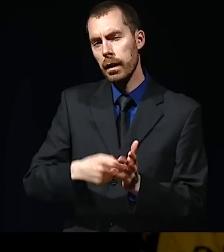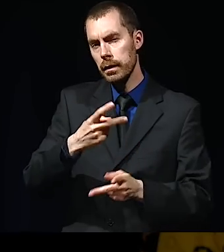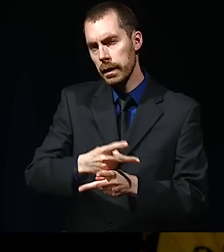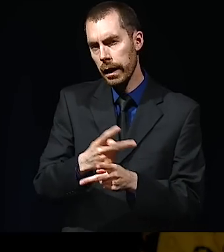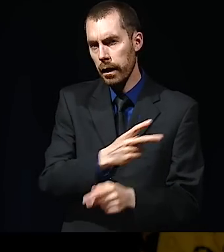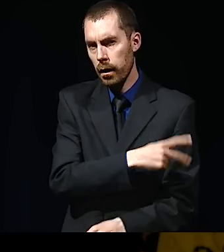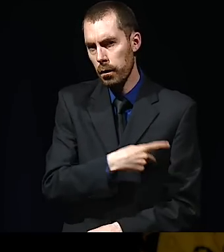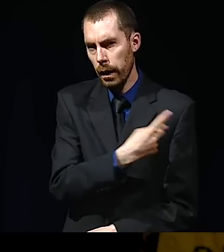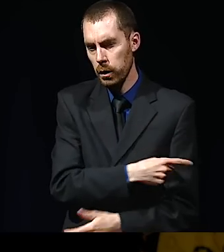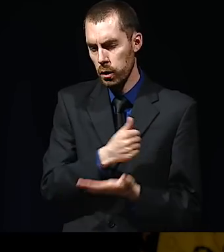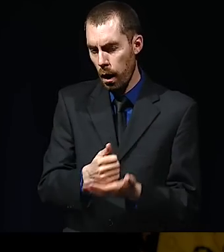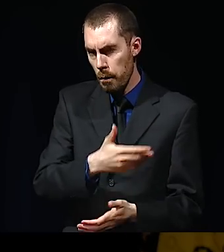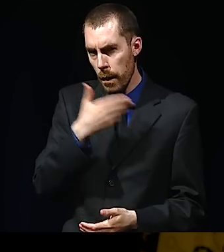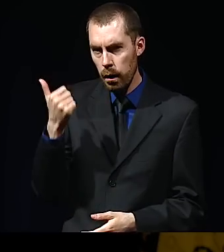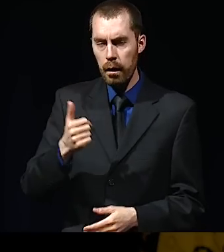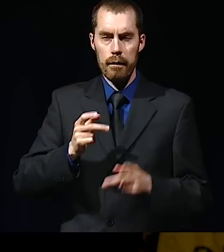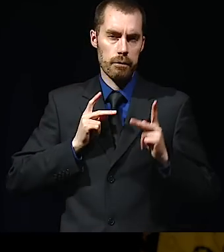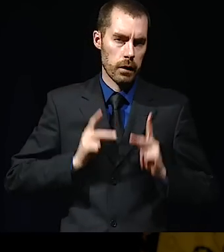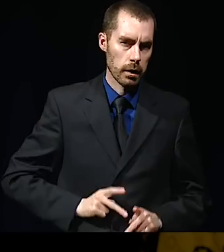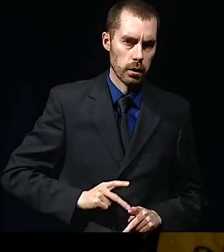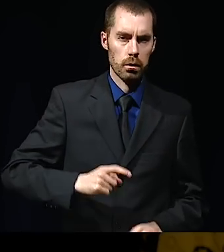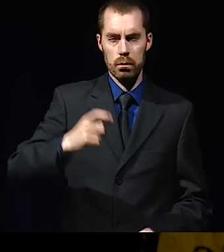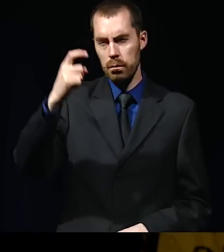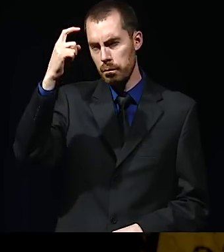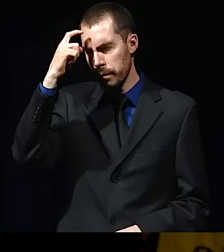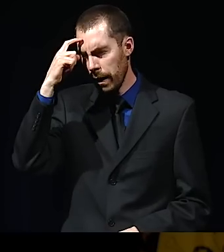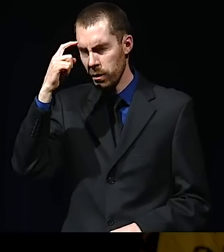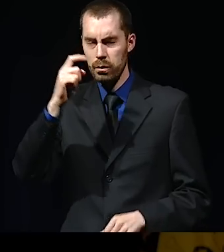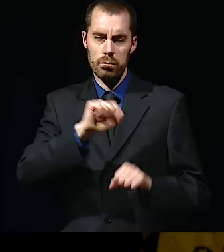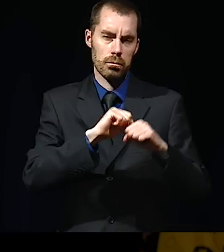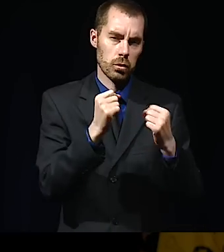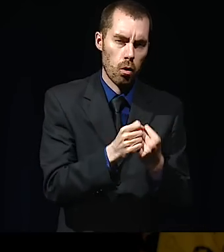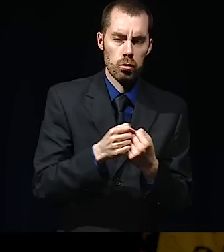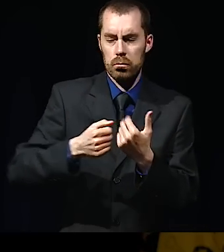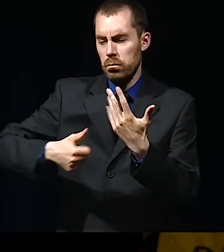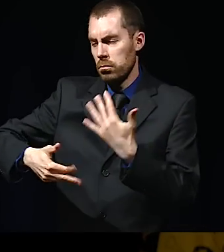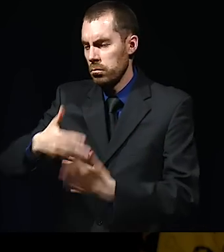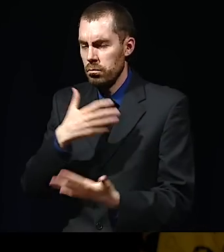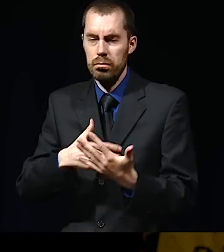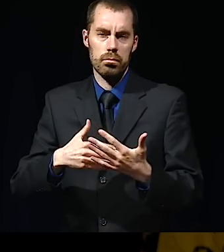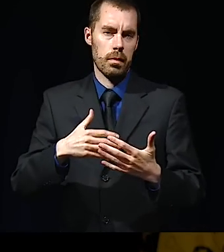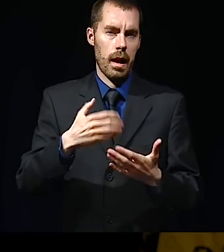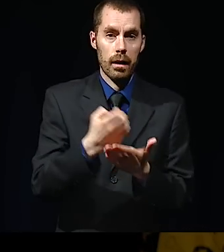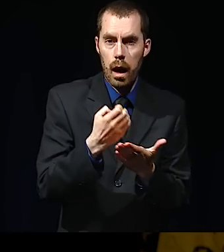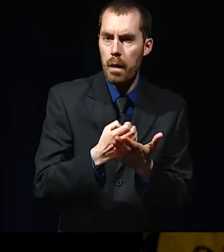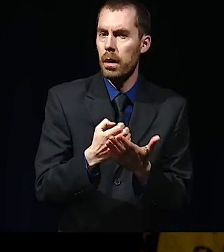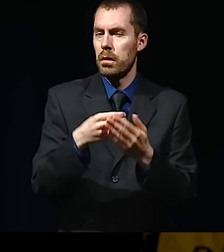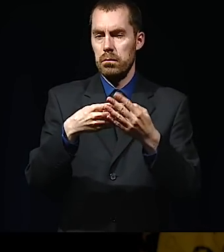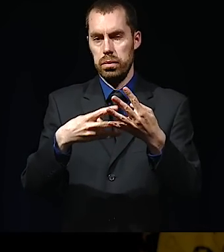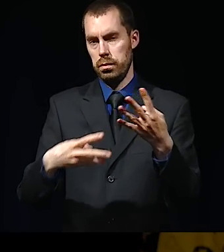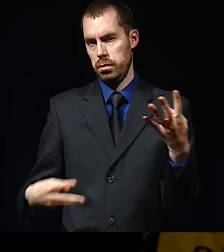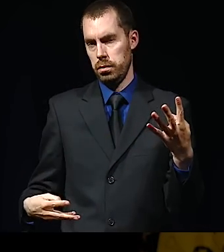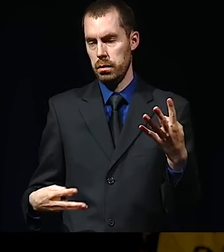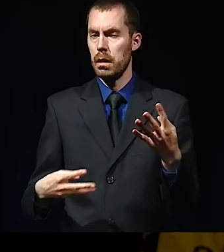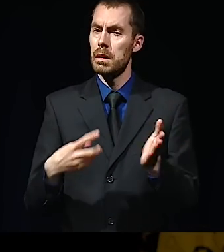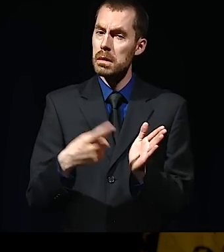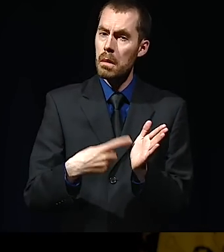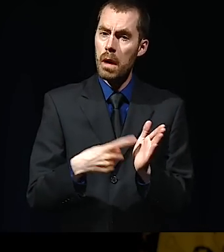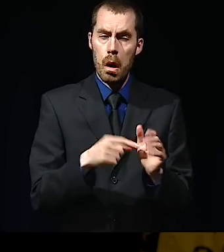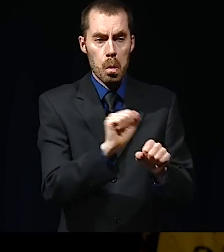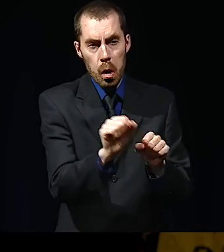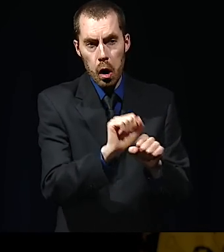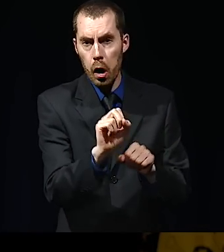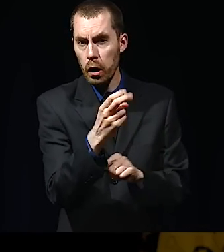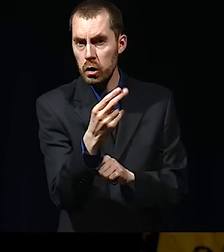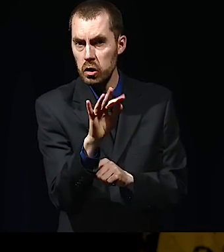them better is physical, mental, social, societal, economical, and so much more. We may go home from a shift not